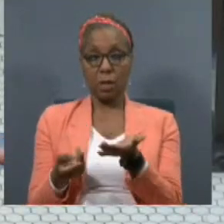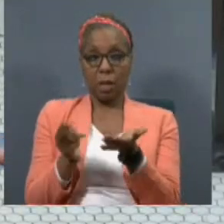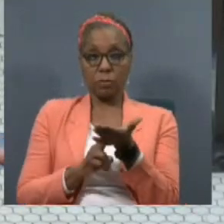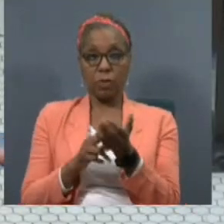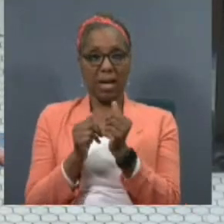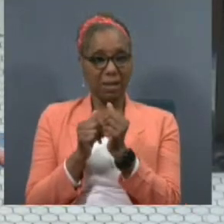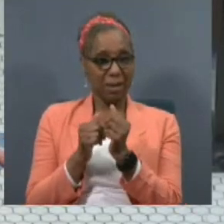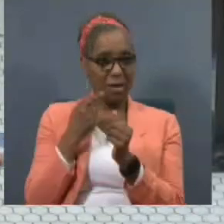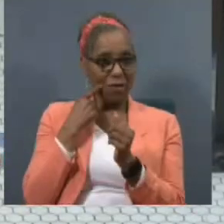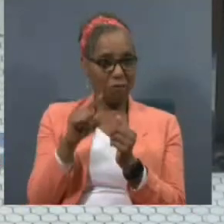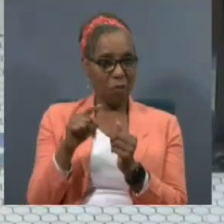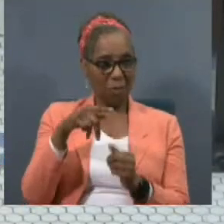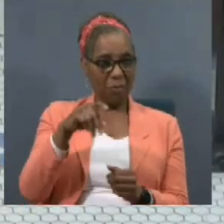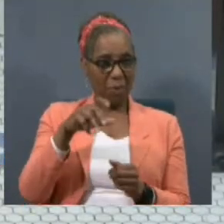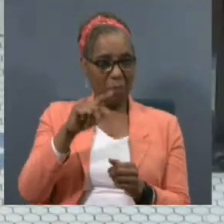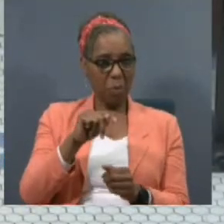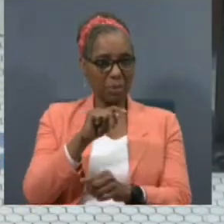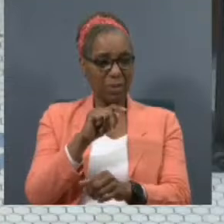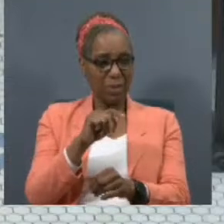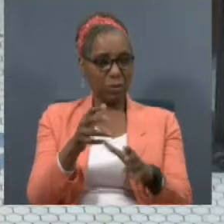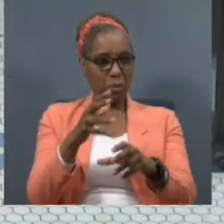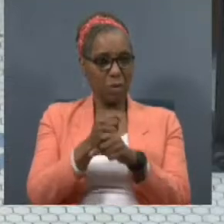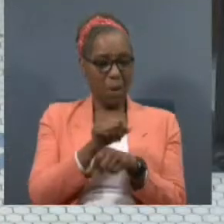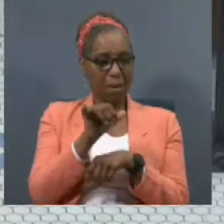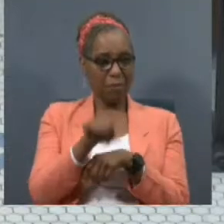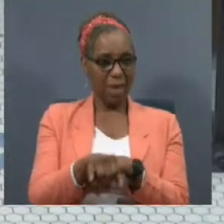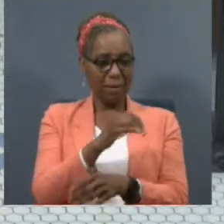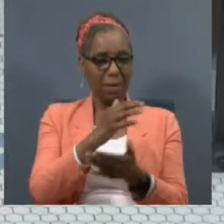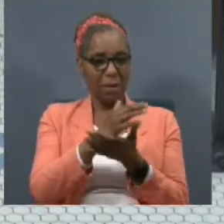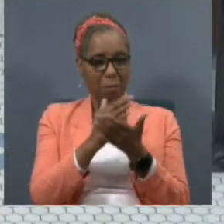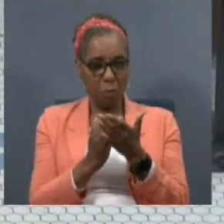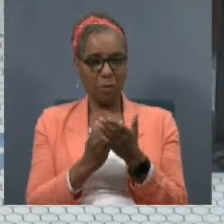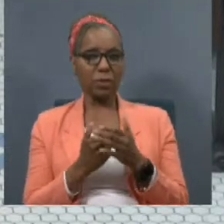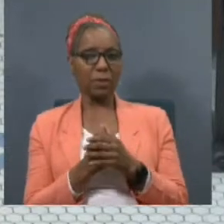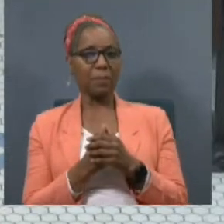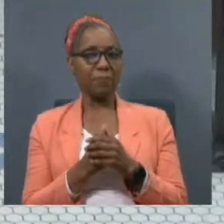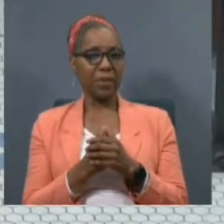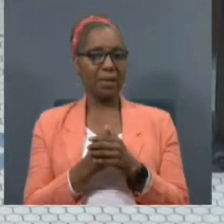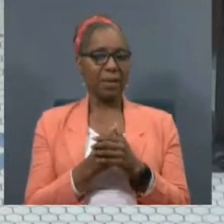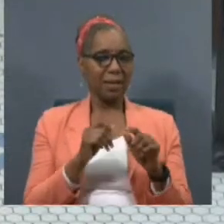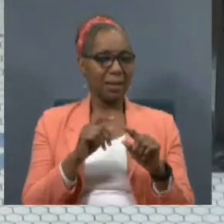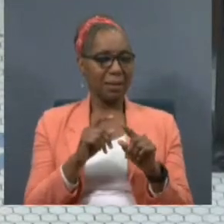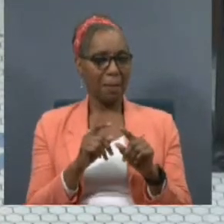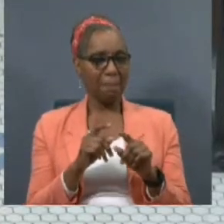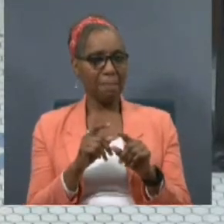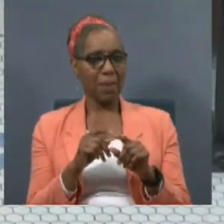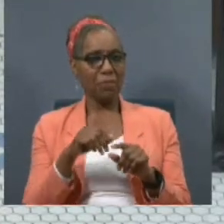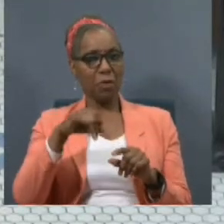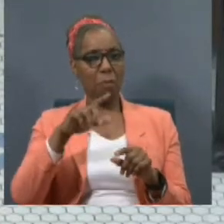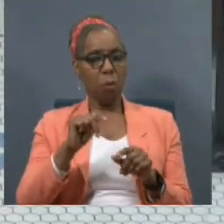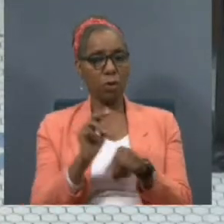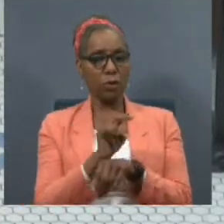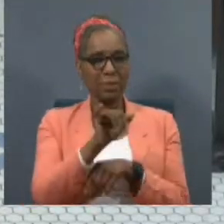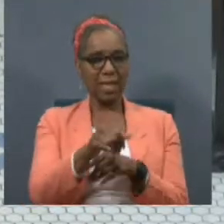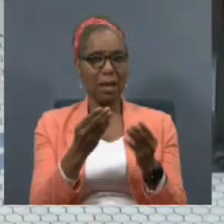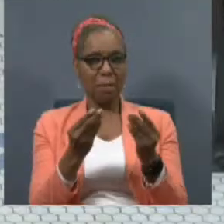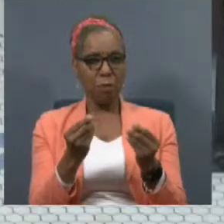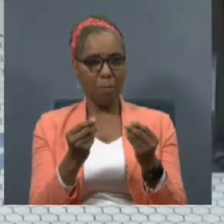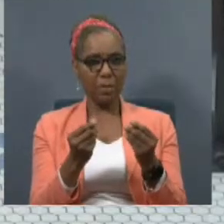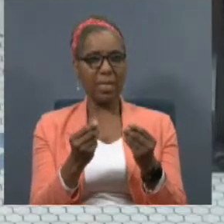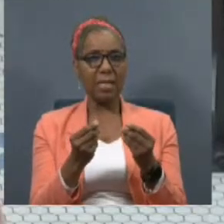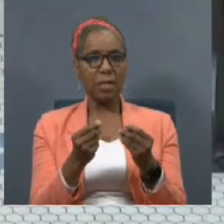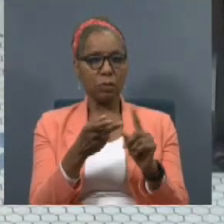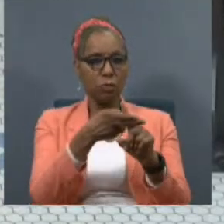the port to acquire that portion, at which time the port would use that property to entice and bring